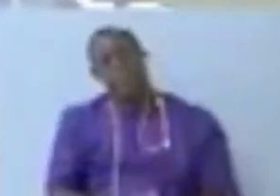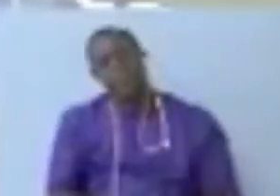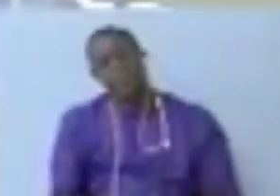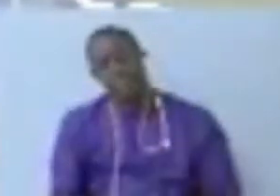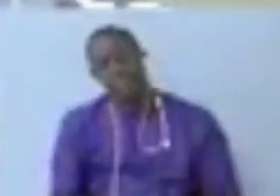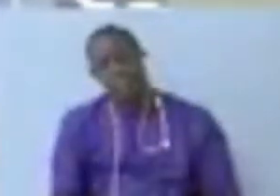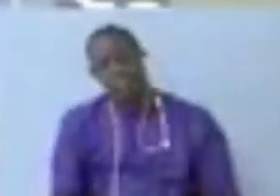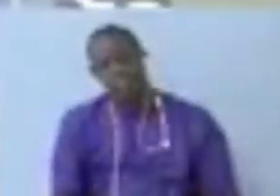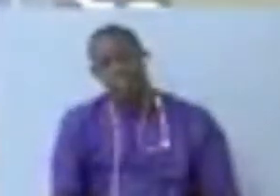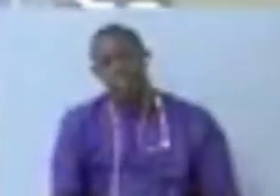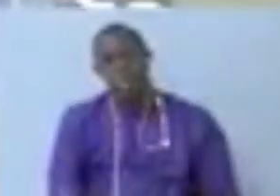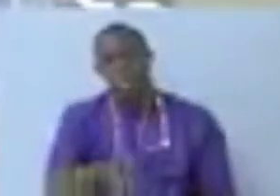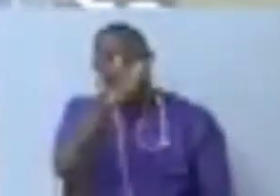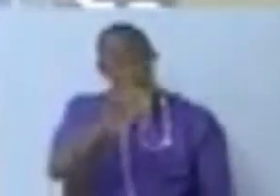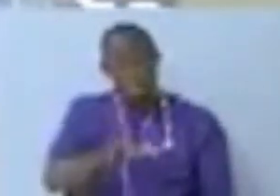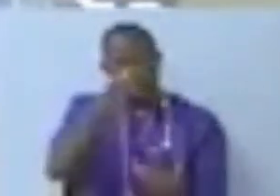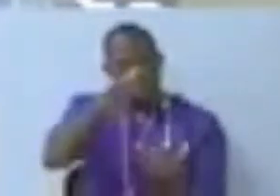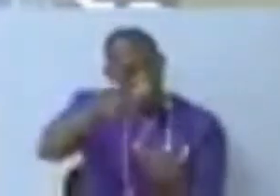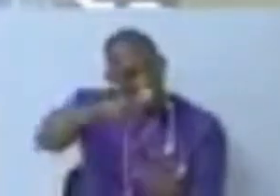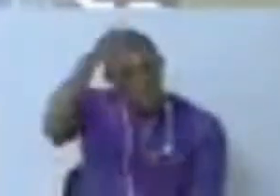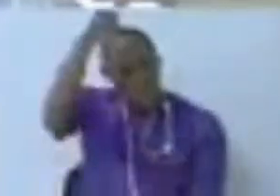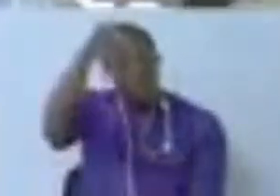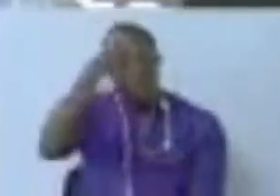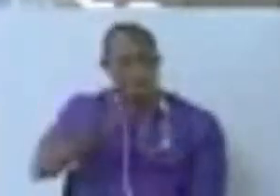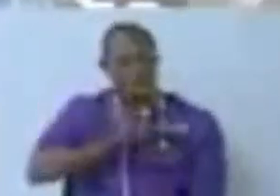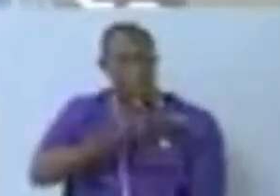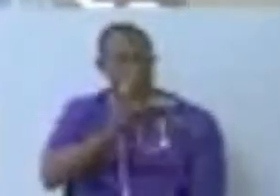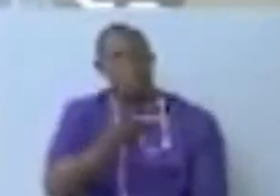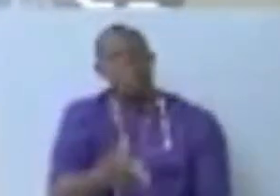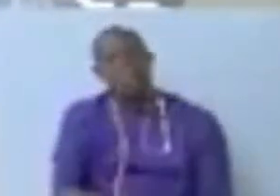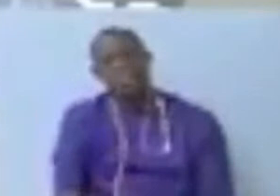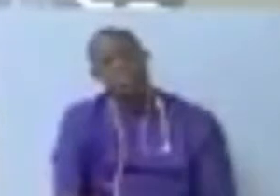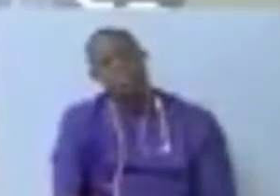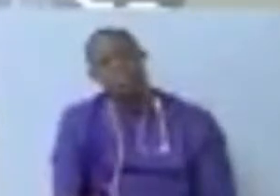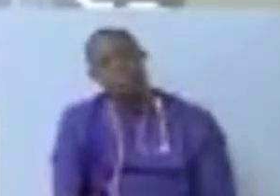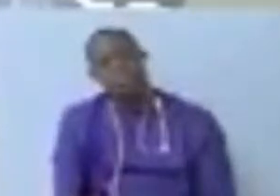Fatah Bucket. He is tall. At a jump fatal.